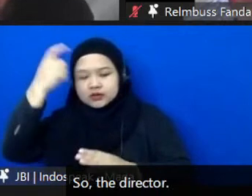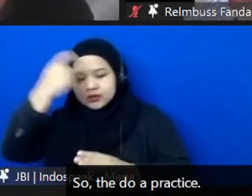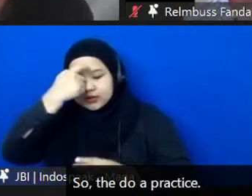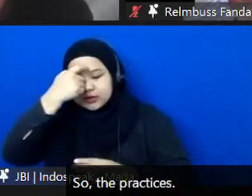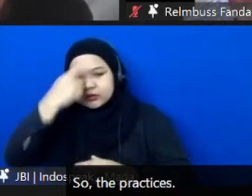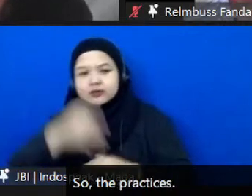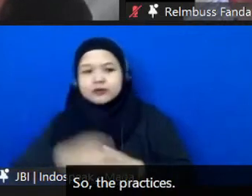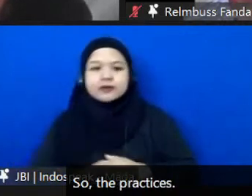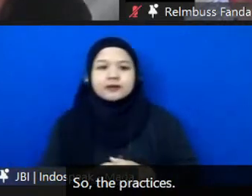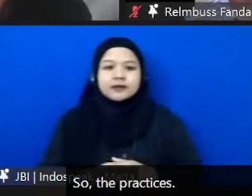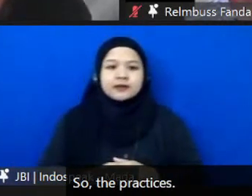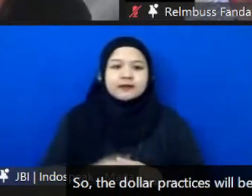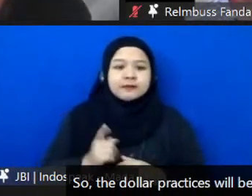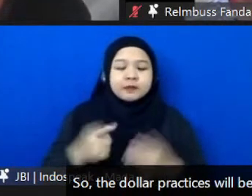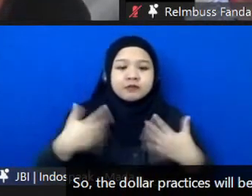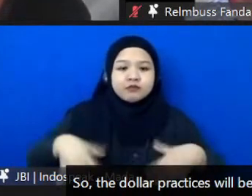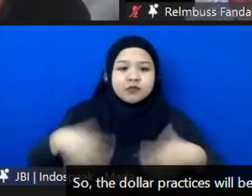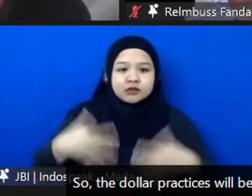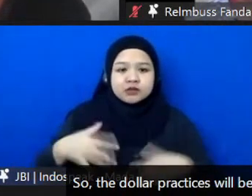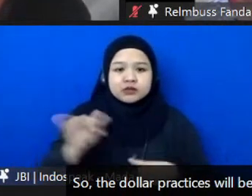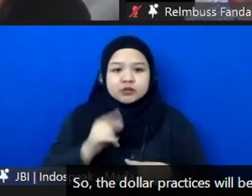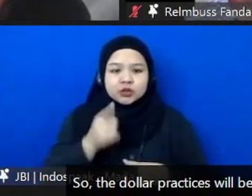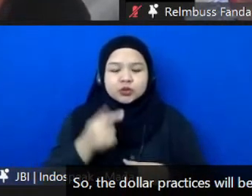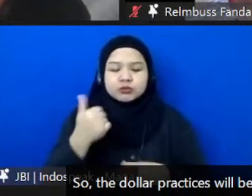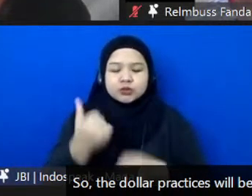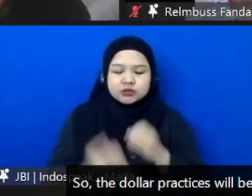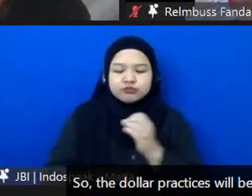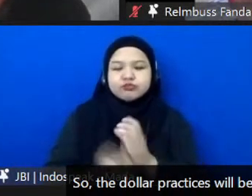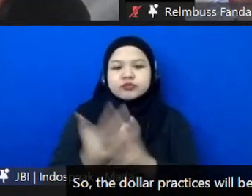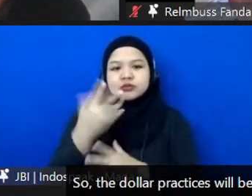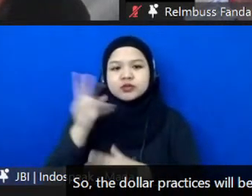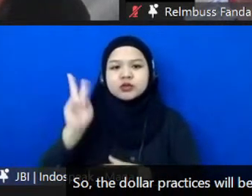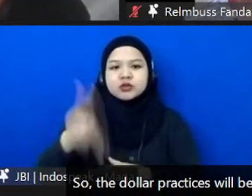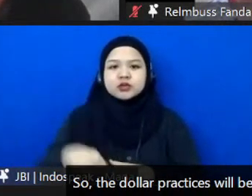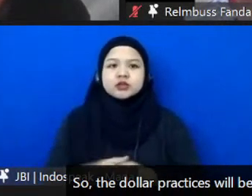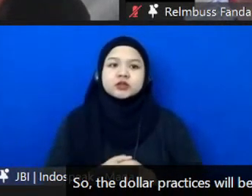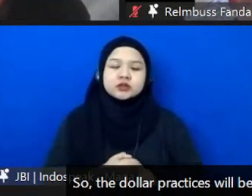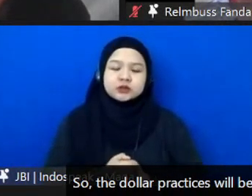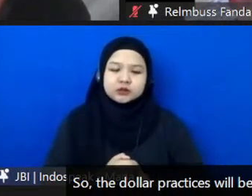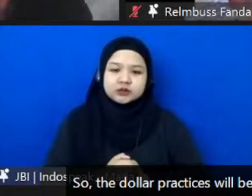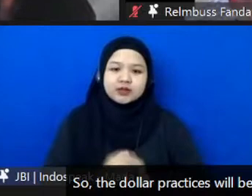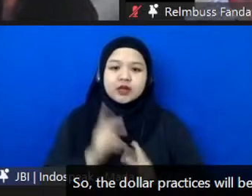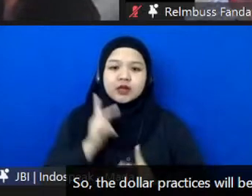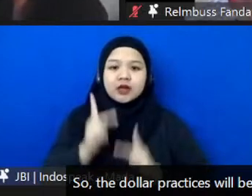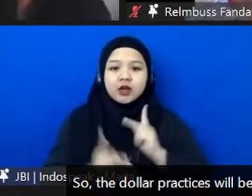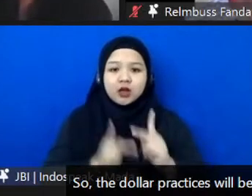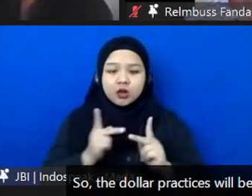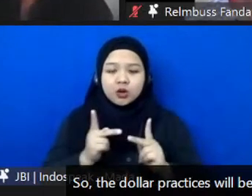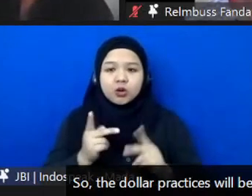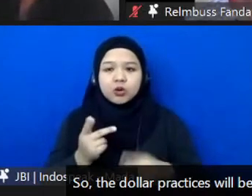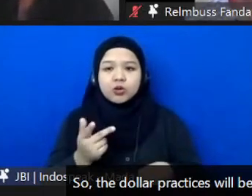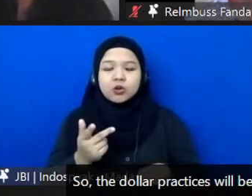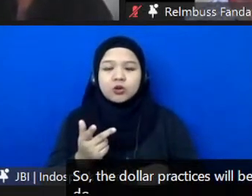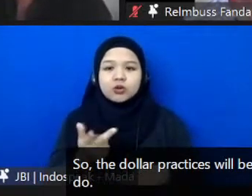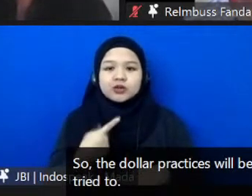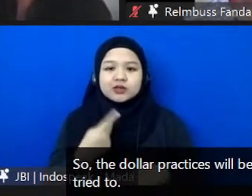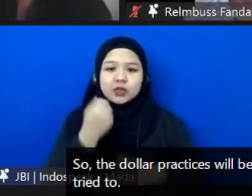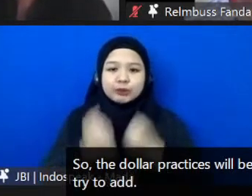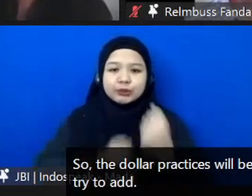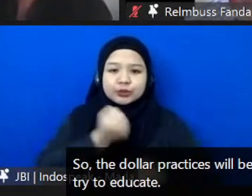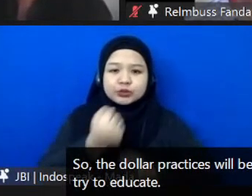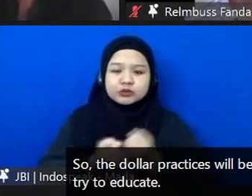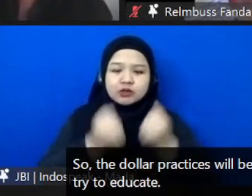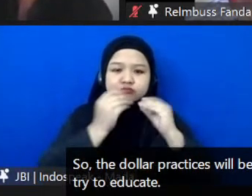practices will be increasing again. So if we try to